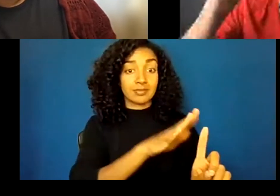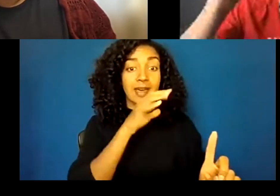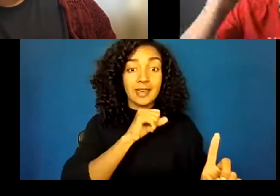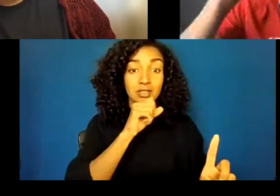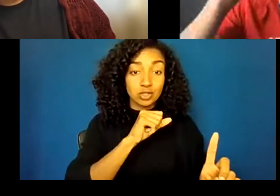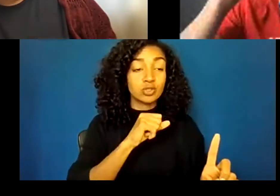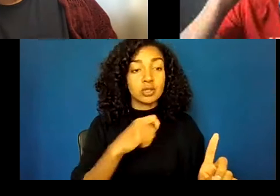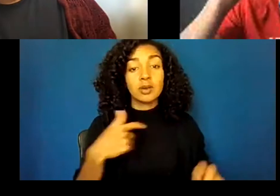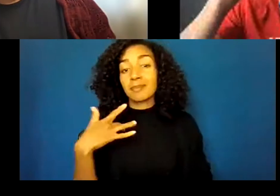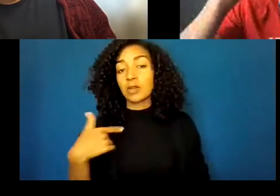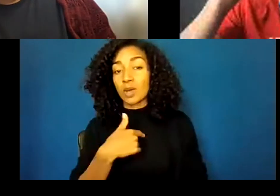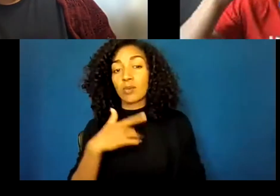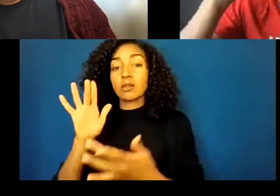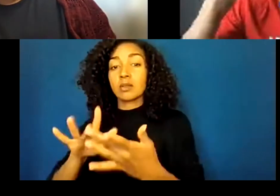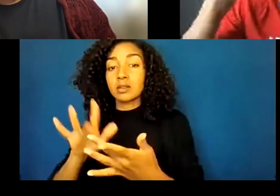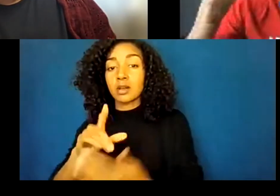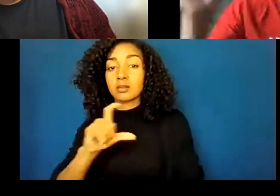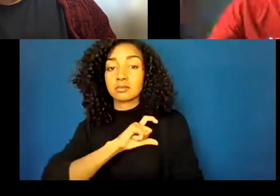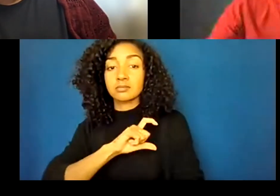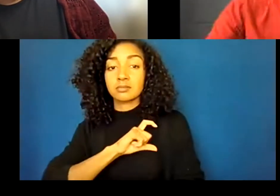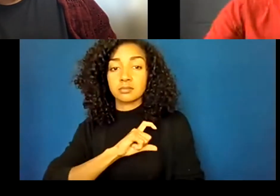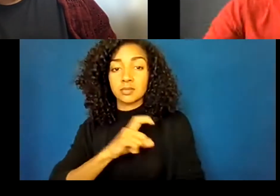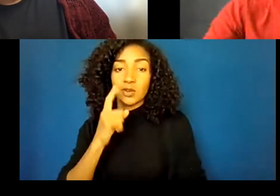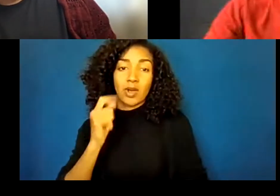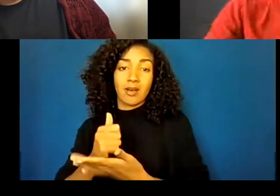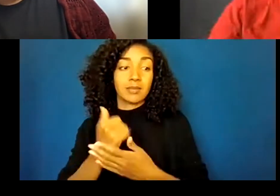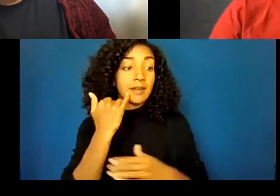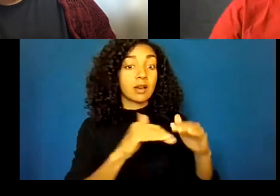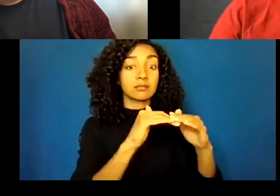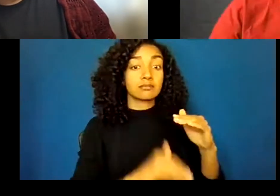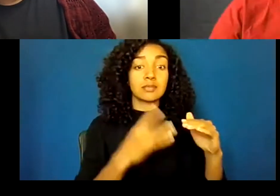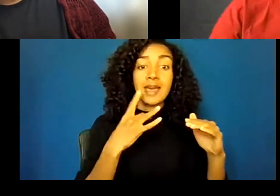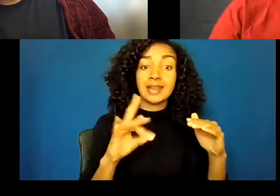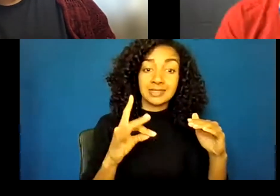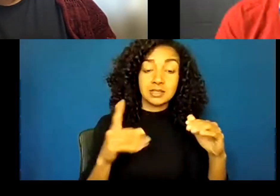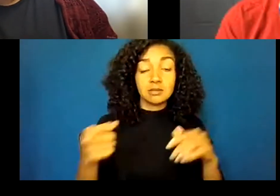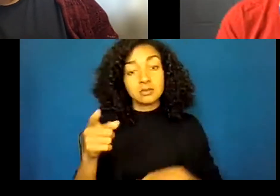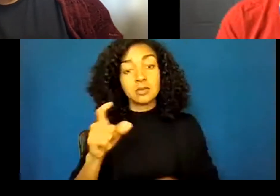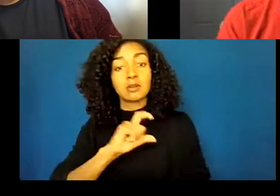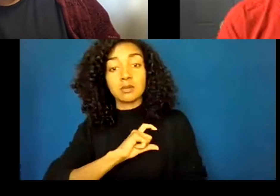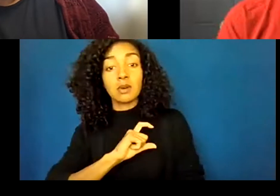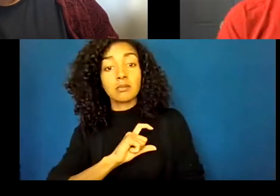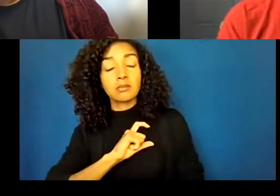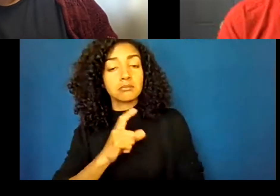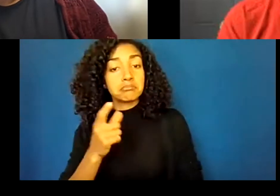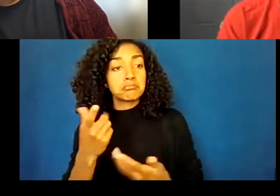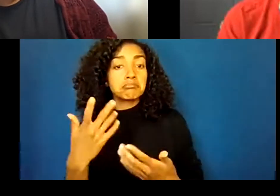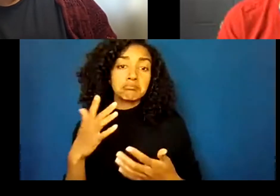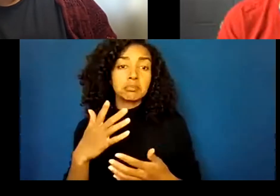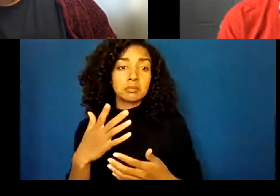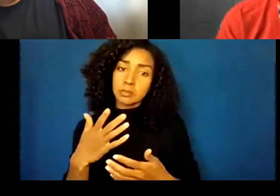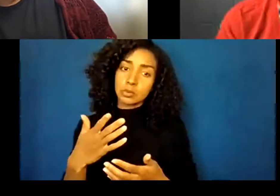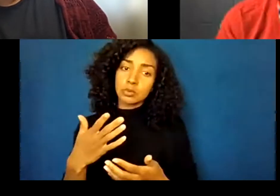law enforcement for help. If they're under 18, law enforcement is pretty helpful in the